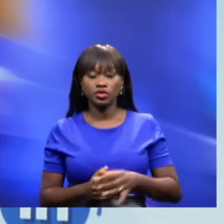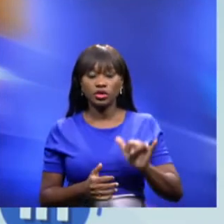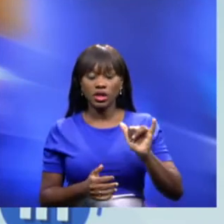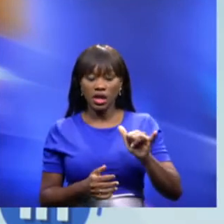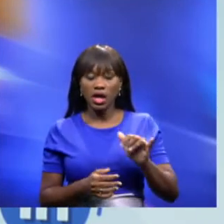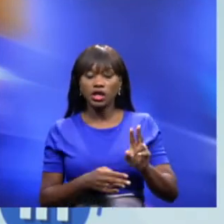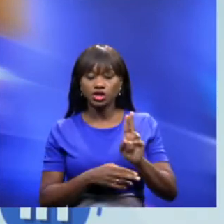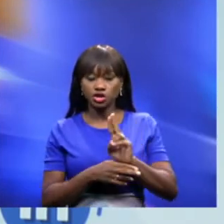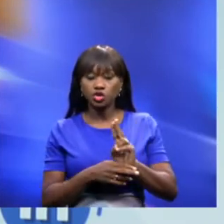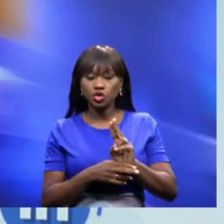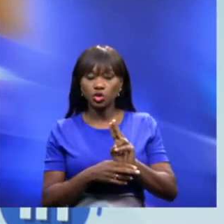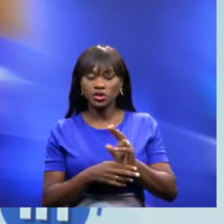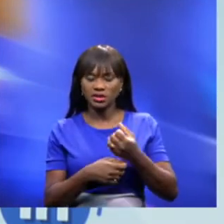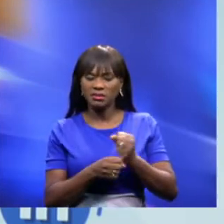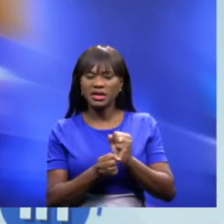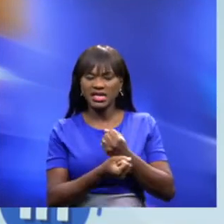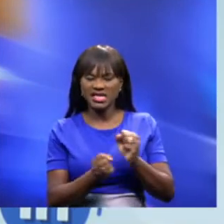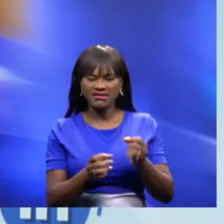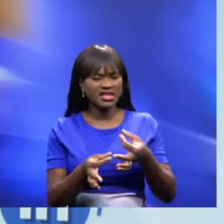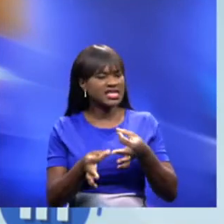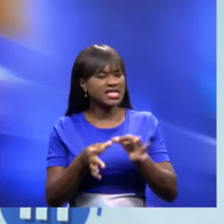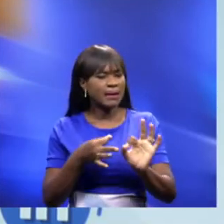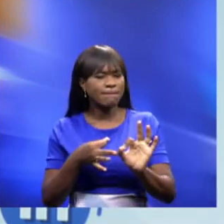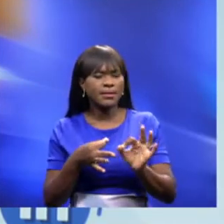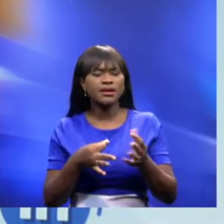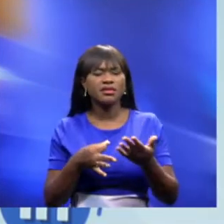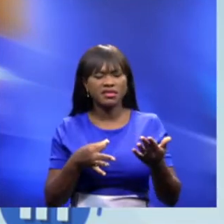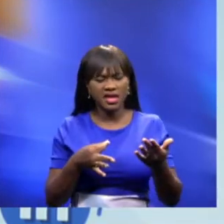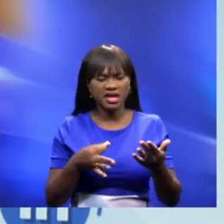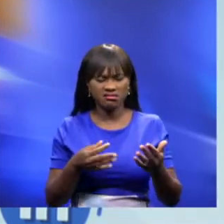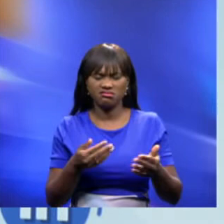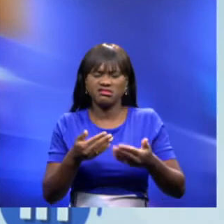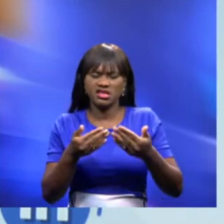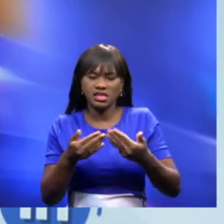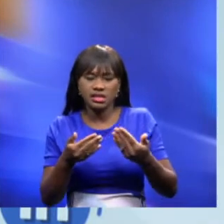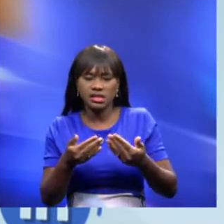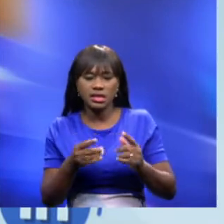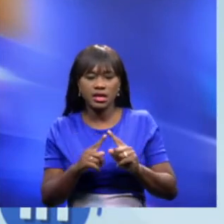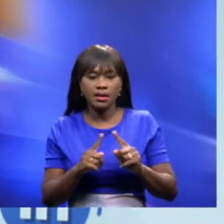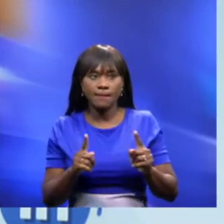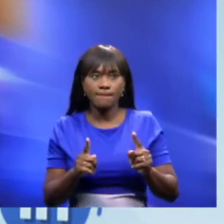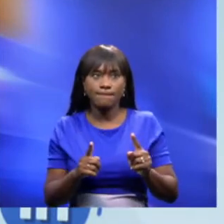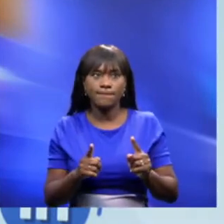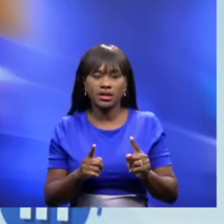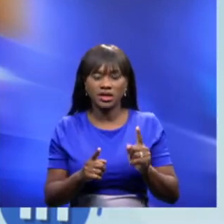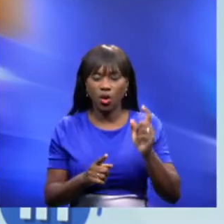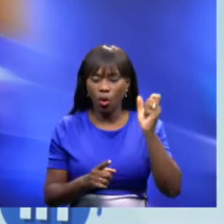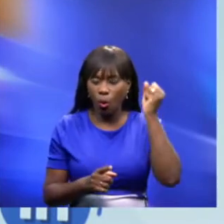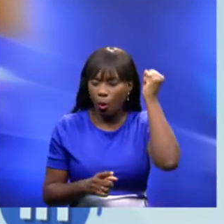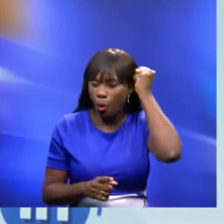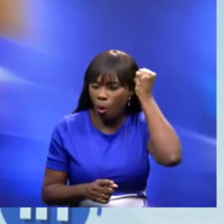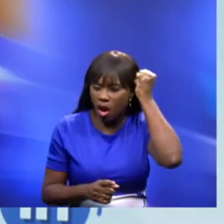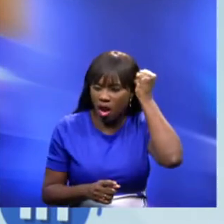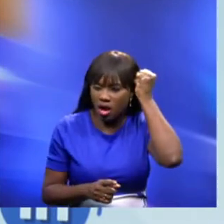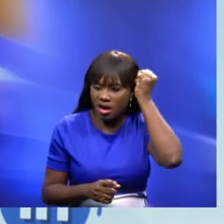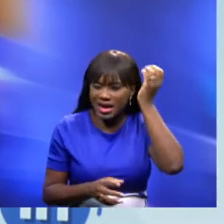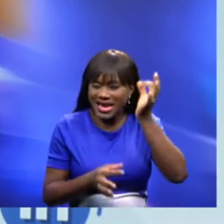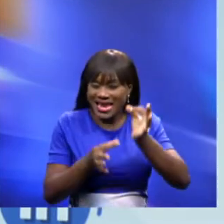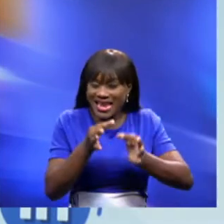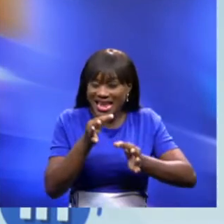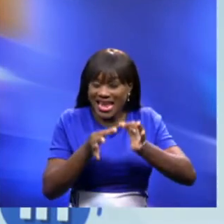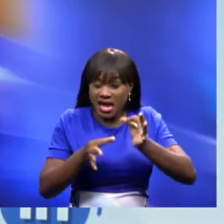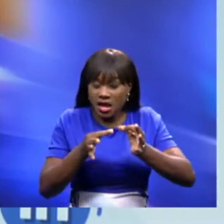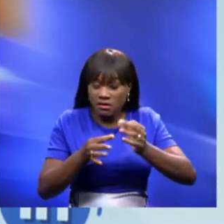way of getting it simple. I think the simpler makes it easier, but keep in the back of your mind, if I share